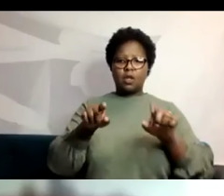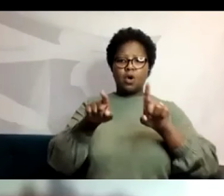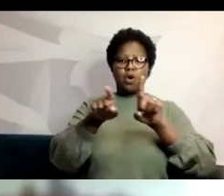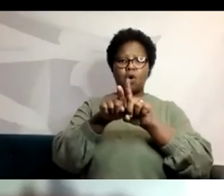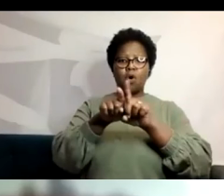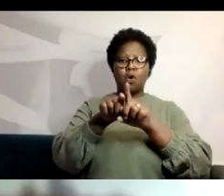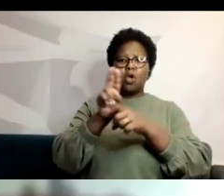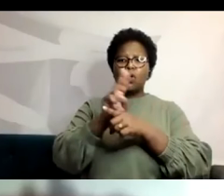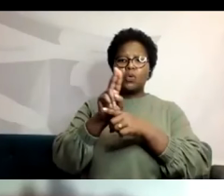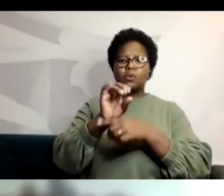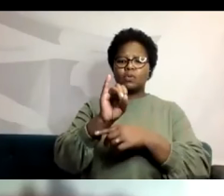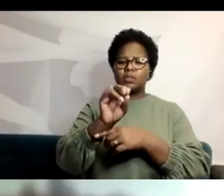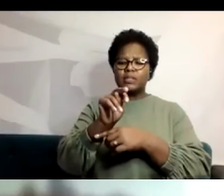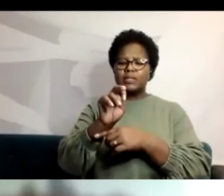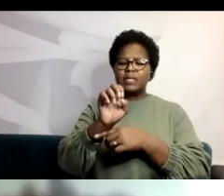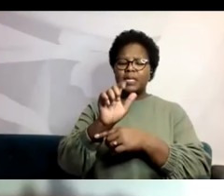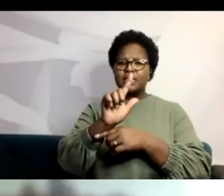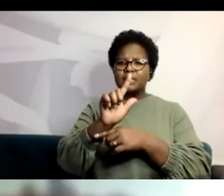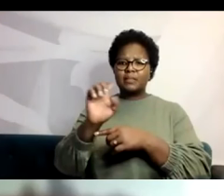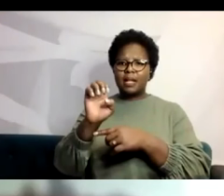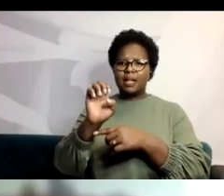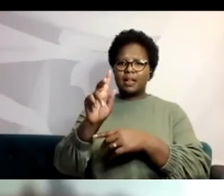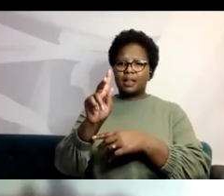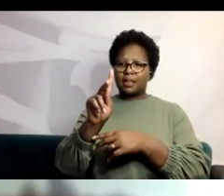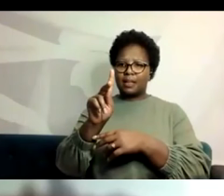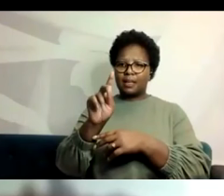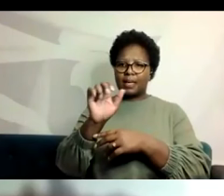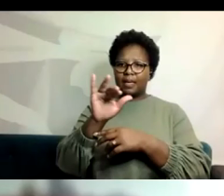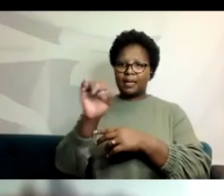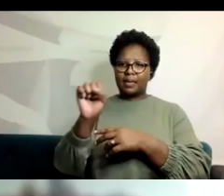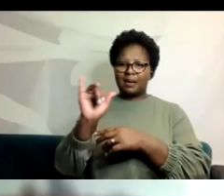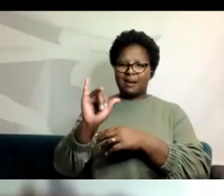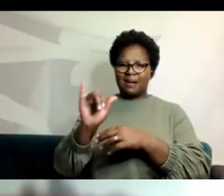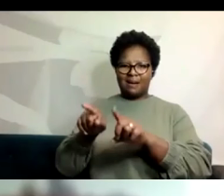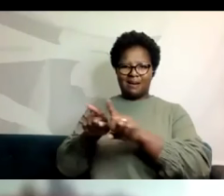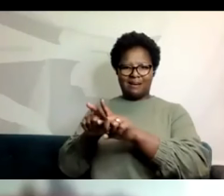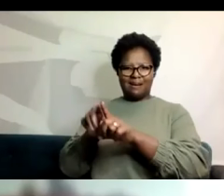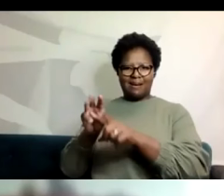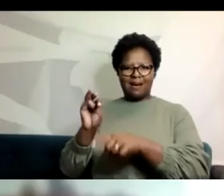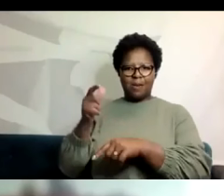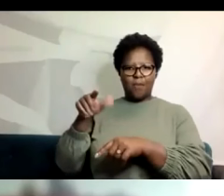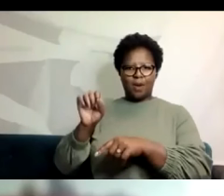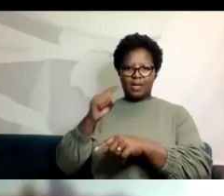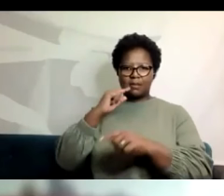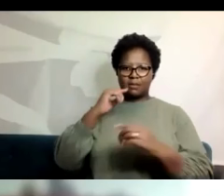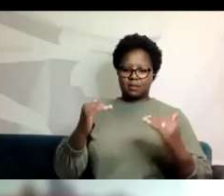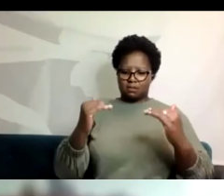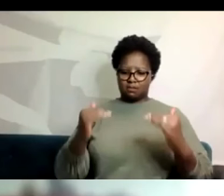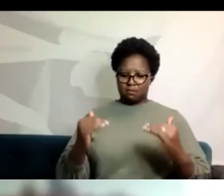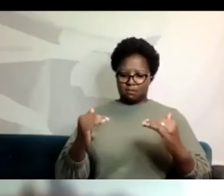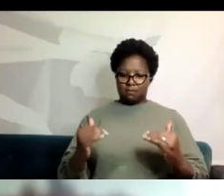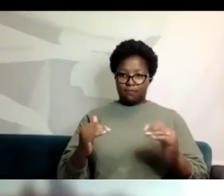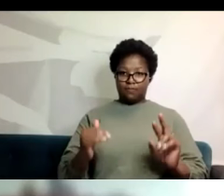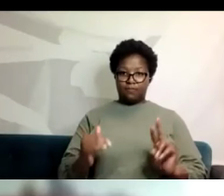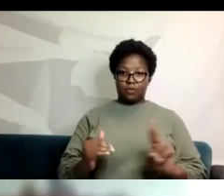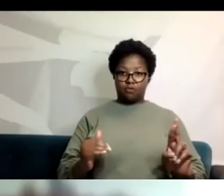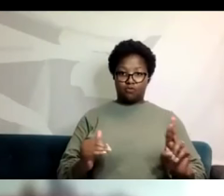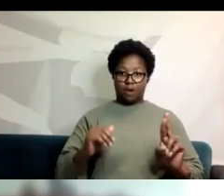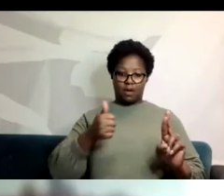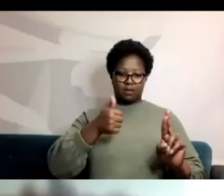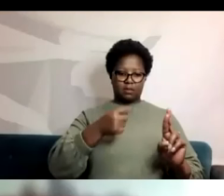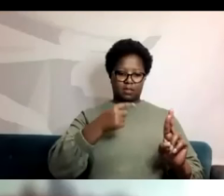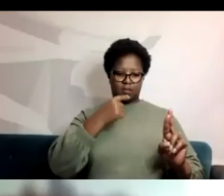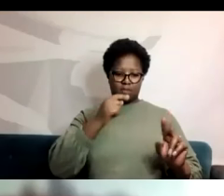IntelliKeys, just like Monique did, which are on the lower right-hand side, and that allows him to go up and